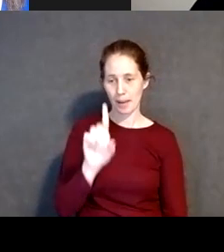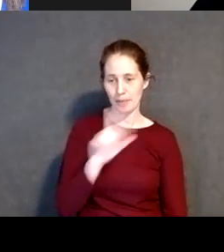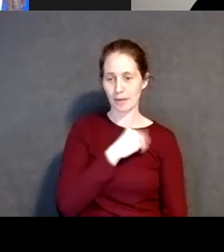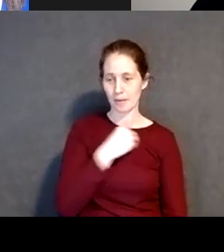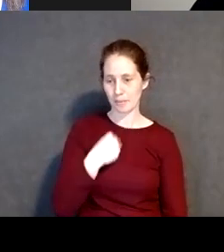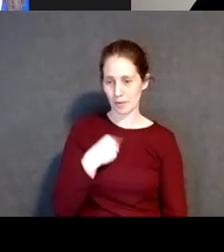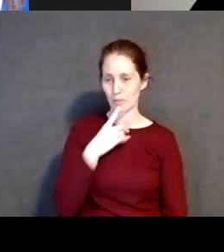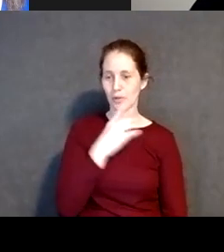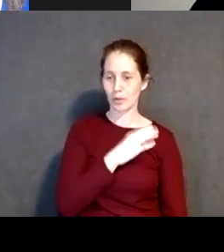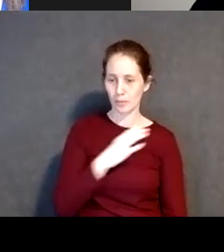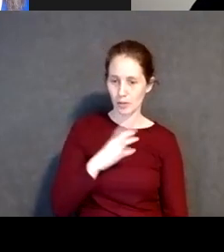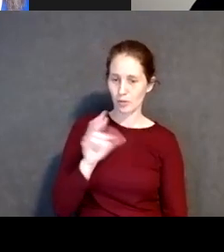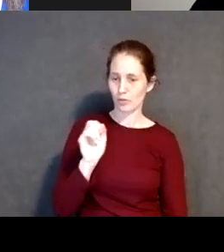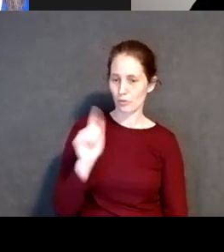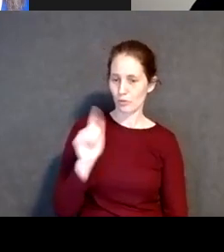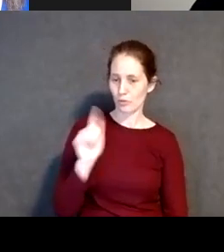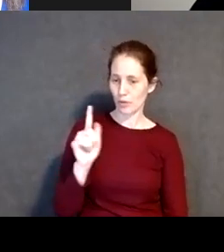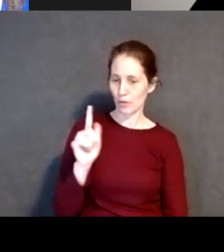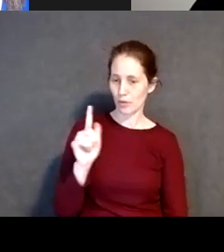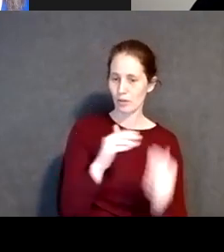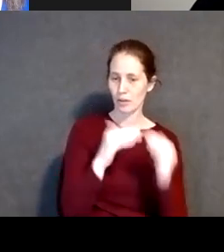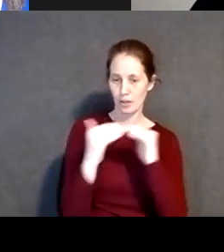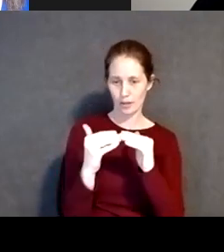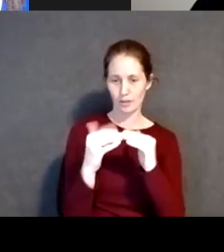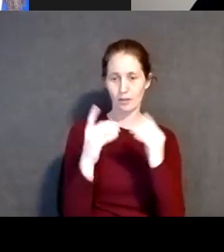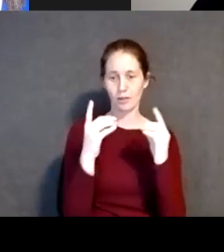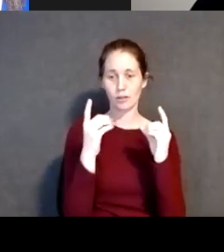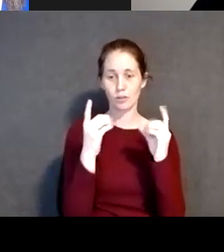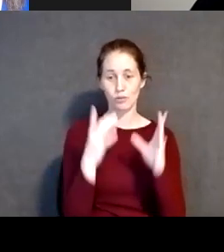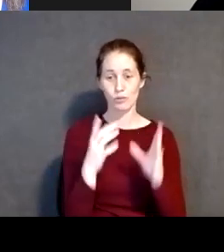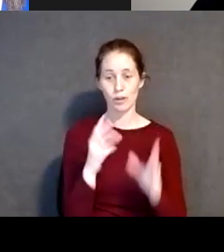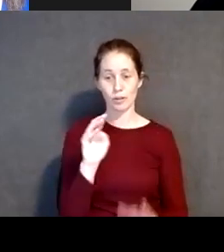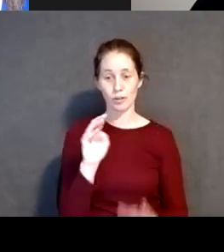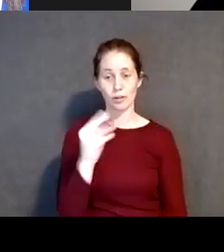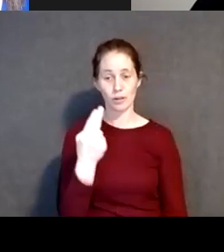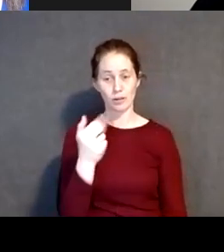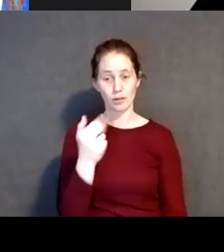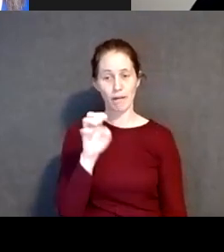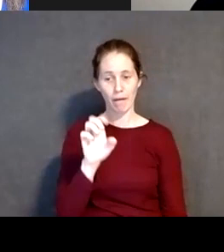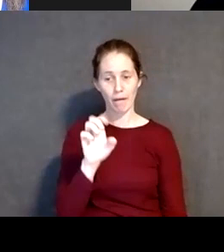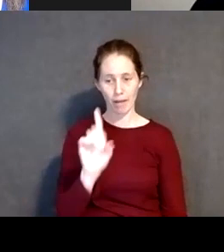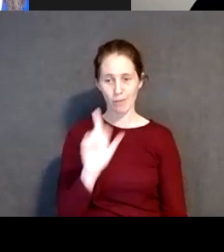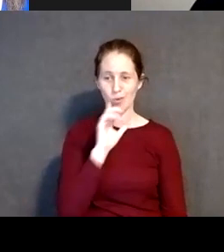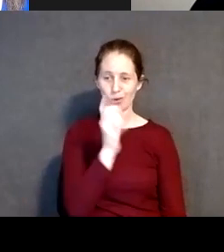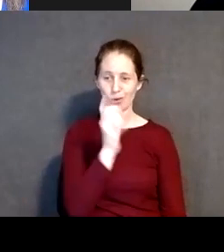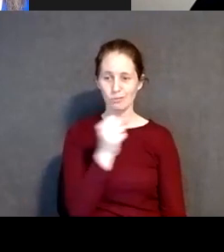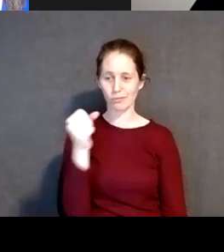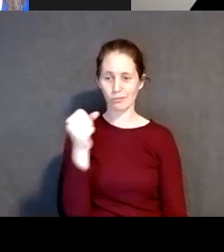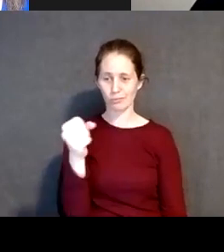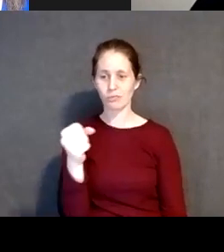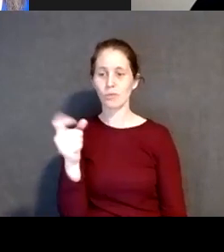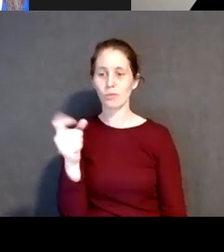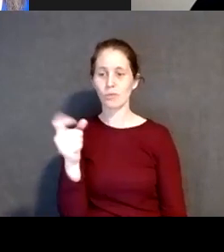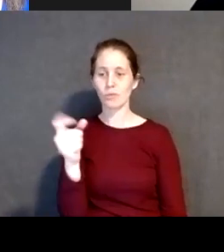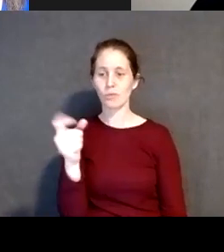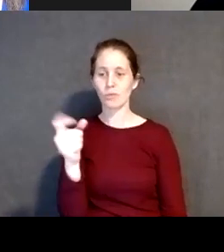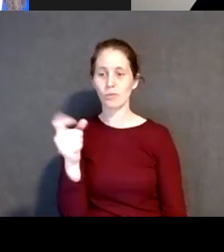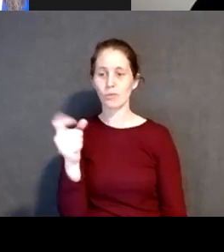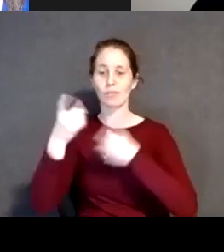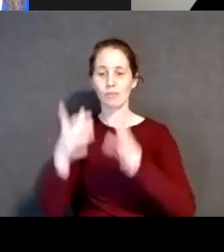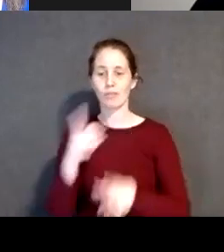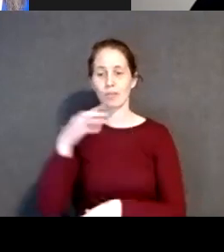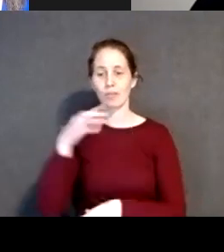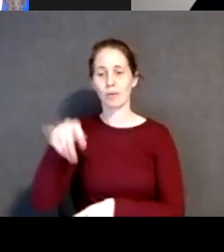of the Commission on Racial Equity. Director Hammond will serve in a seat reserved for the Executive Director of the Pittsburgh Commission on